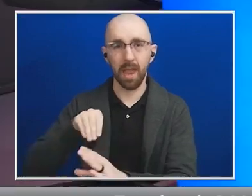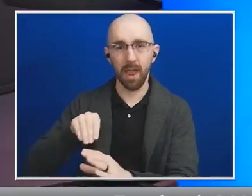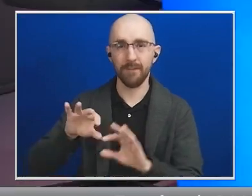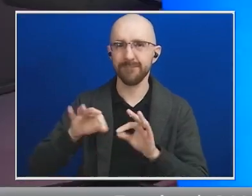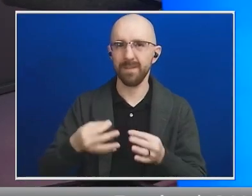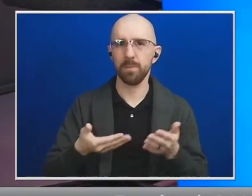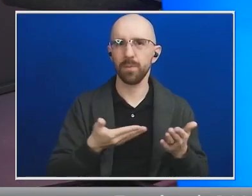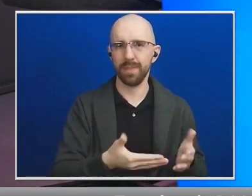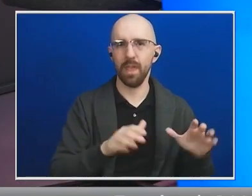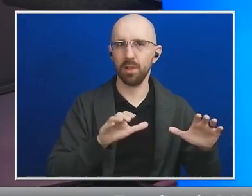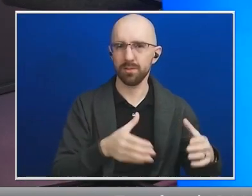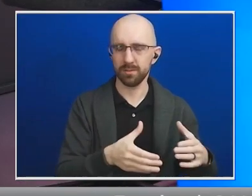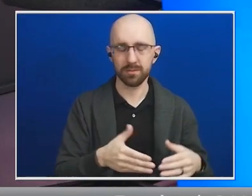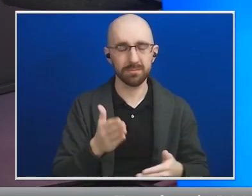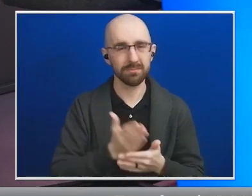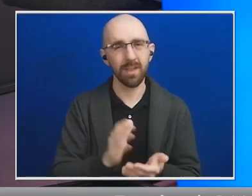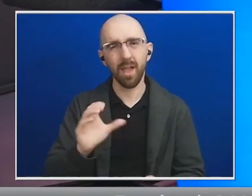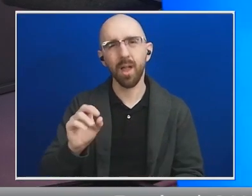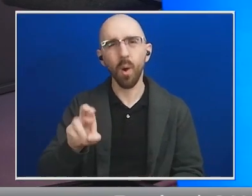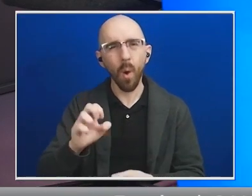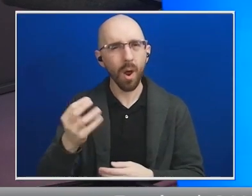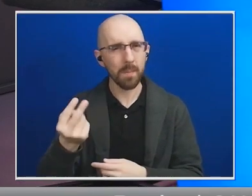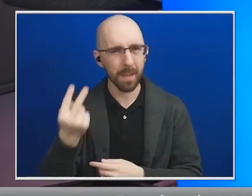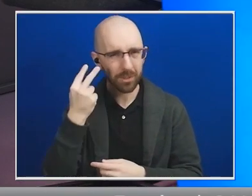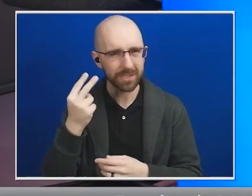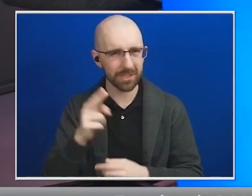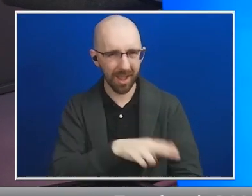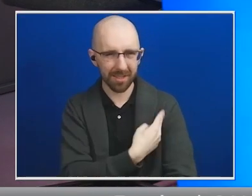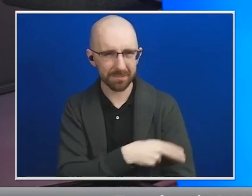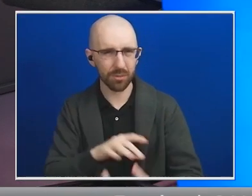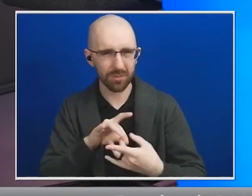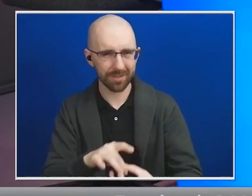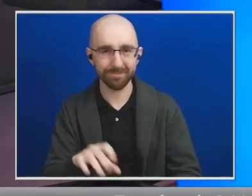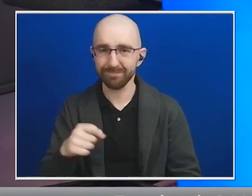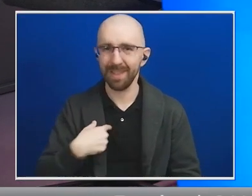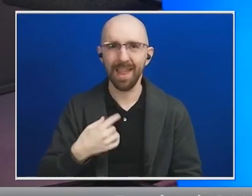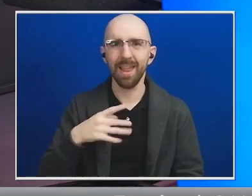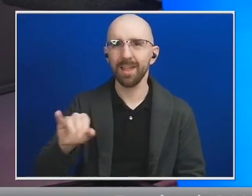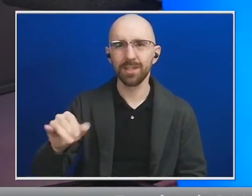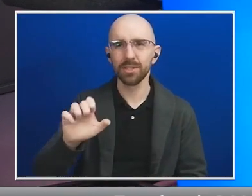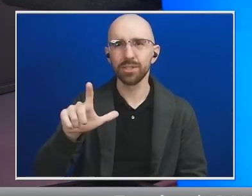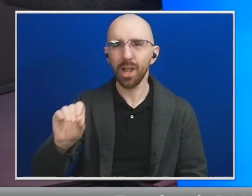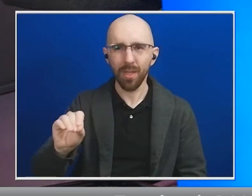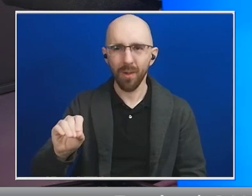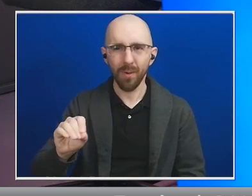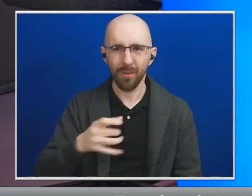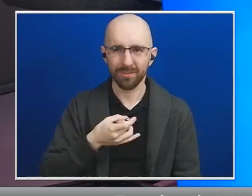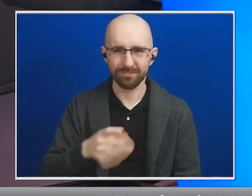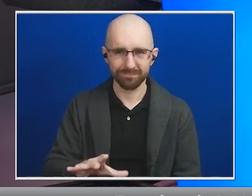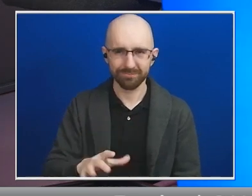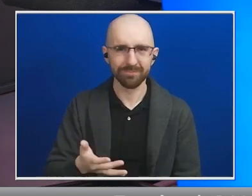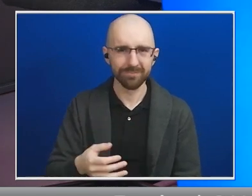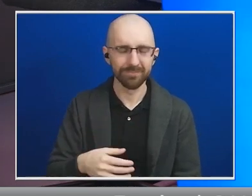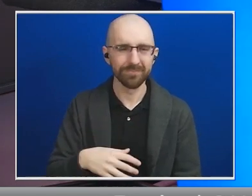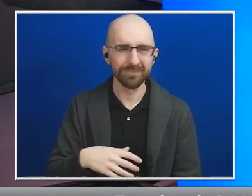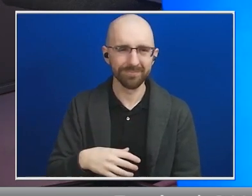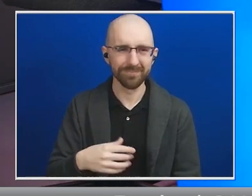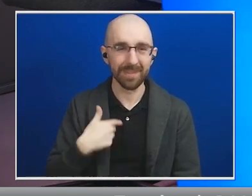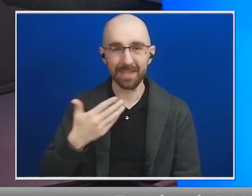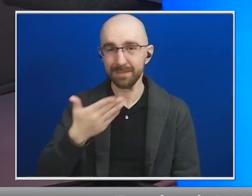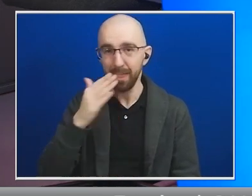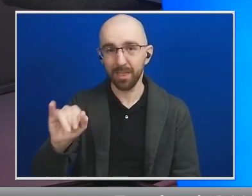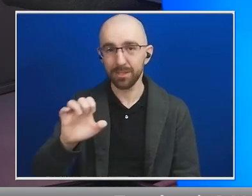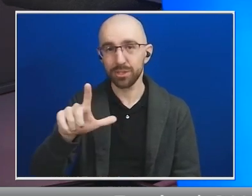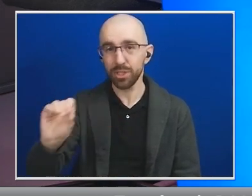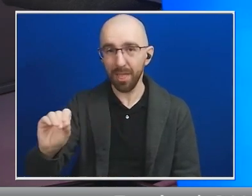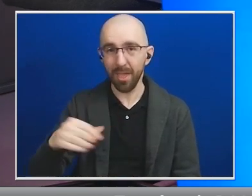core memories, though, are hospital. Yeah, and I don't like stays. Jello. I had way too much Jello, so if I smell Jello, I can't be Gross.